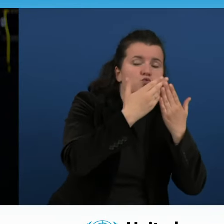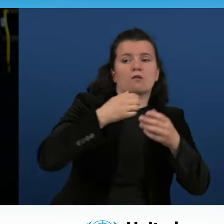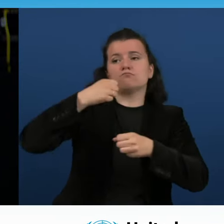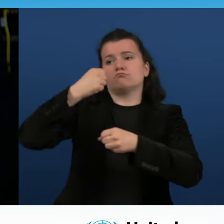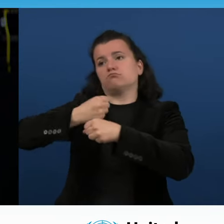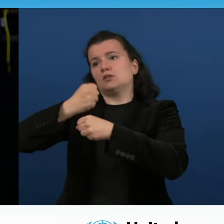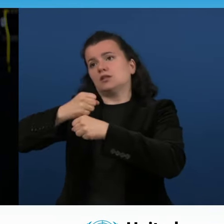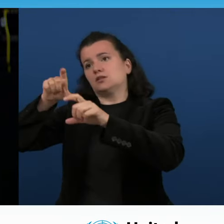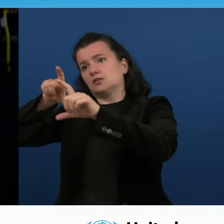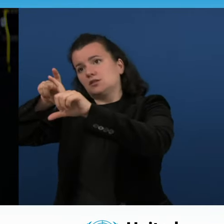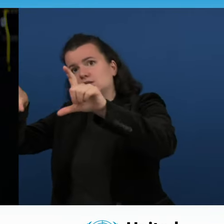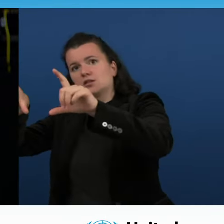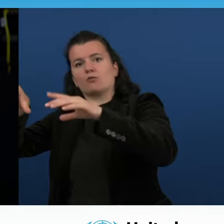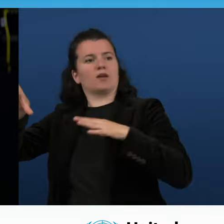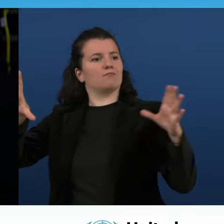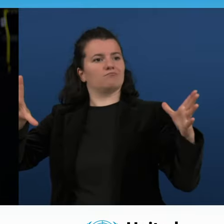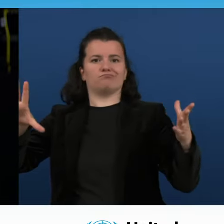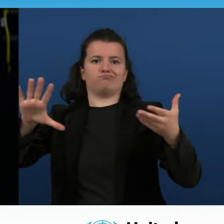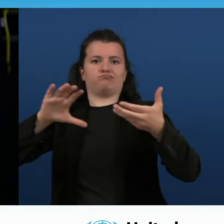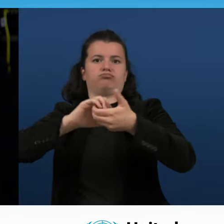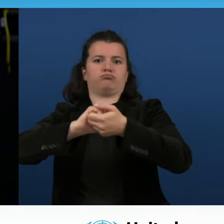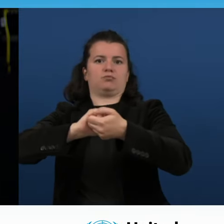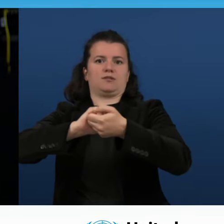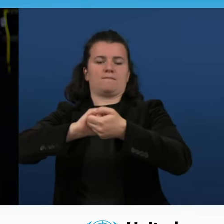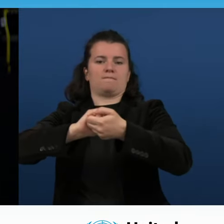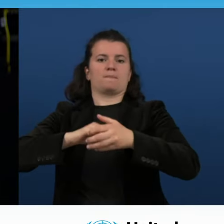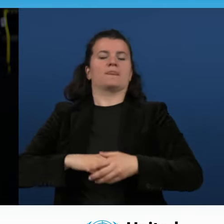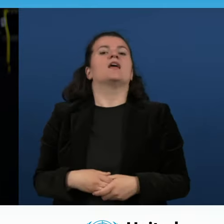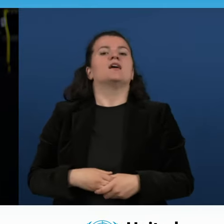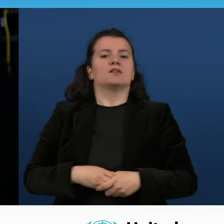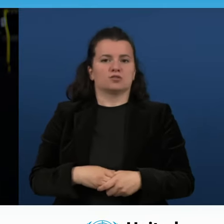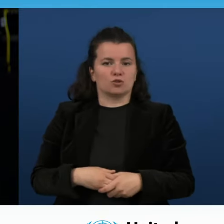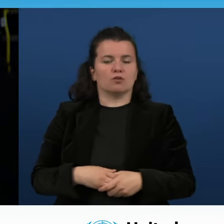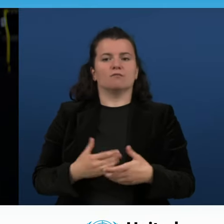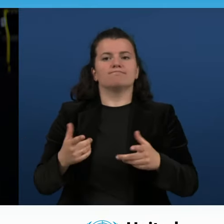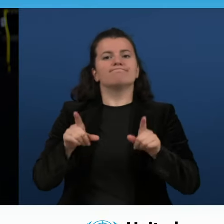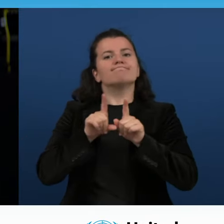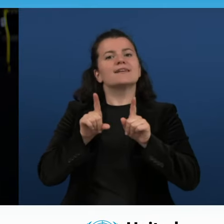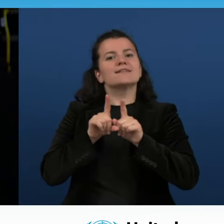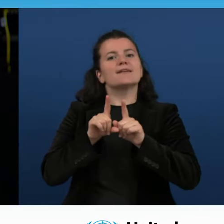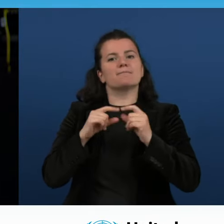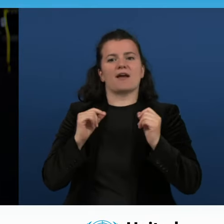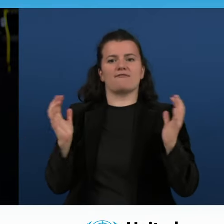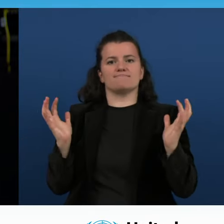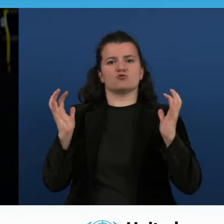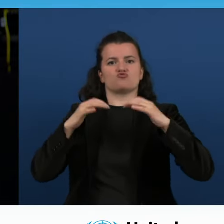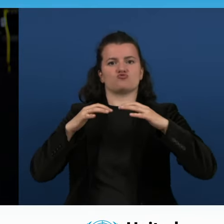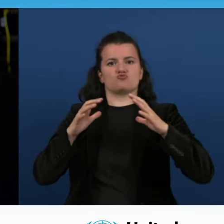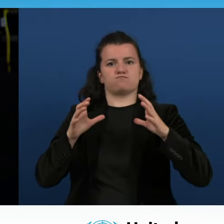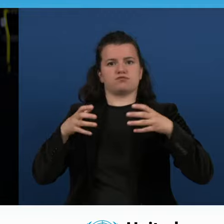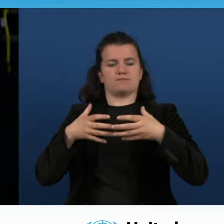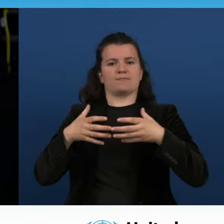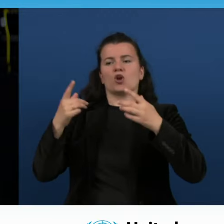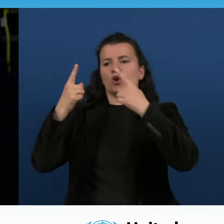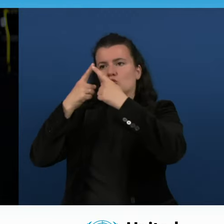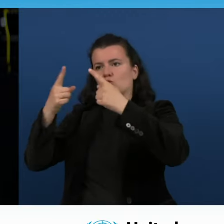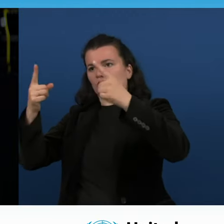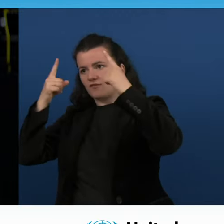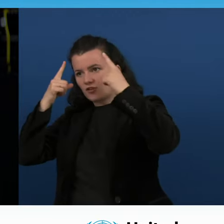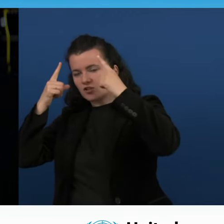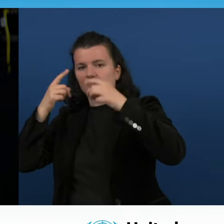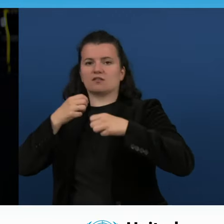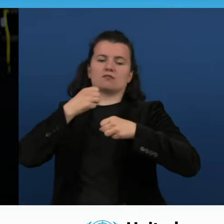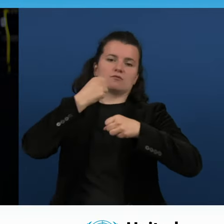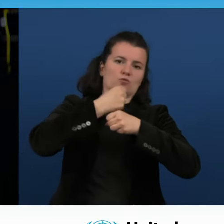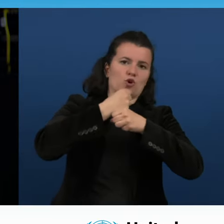together. Through the Advisory Educators Roundtable, a platform that we run with the National University of Singapore and Deloitte, we create spaces